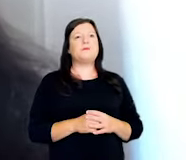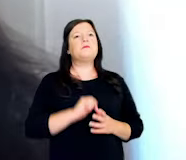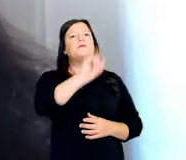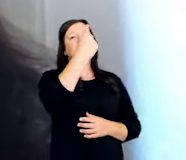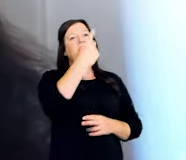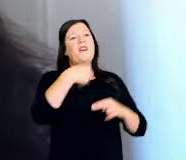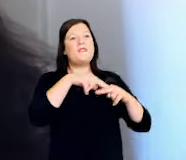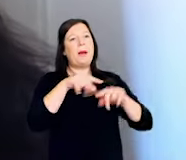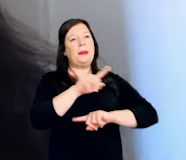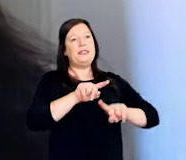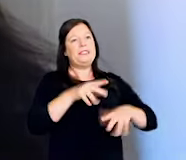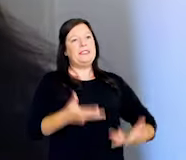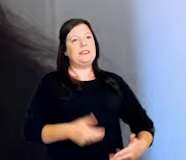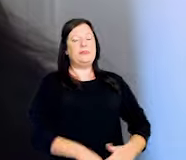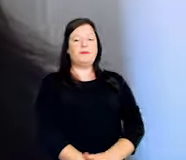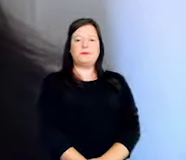Family meeting.